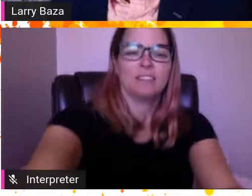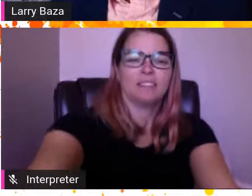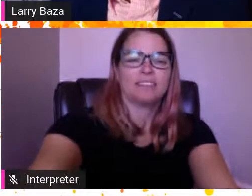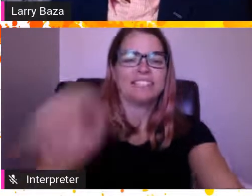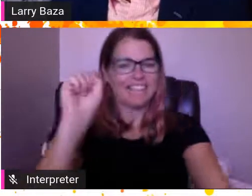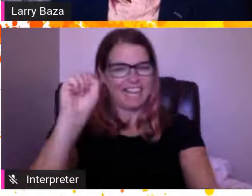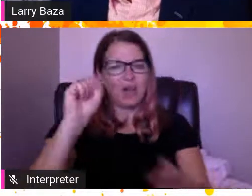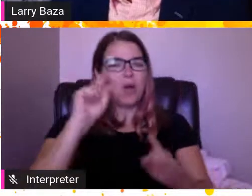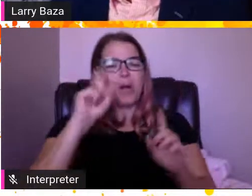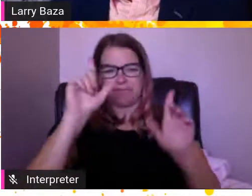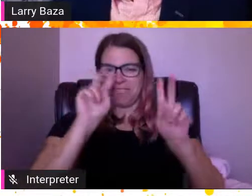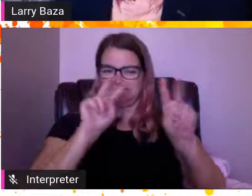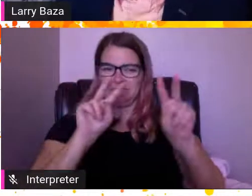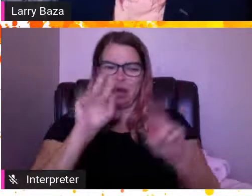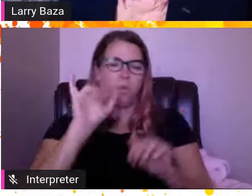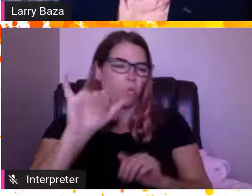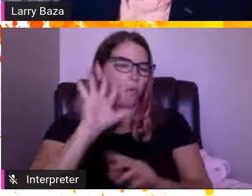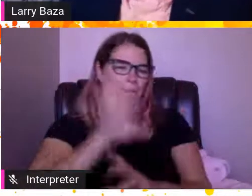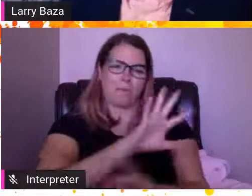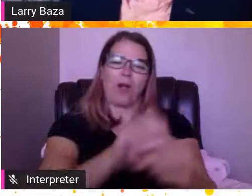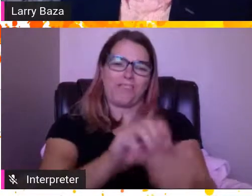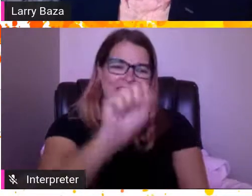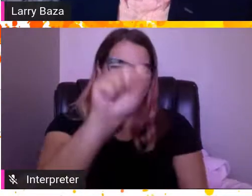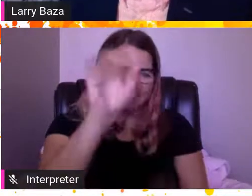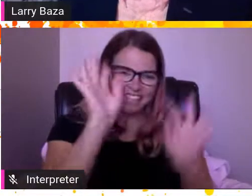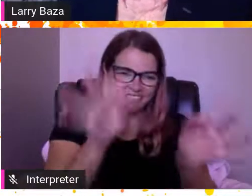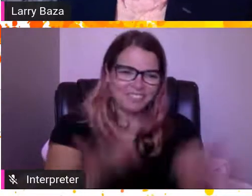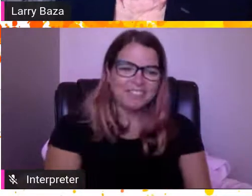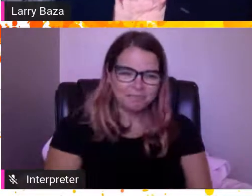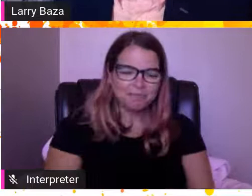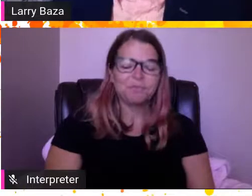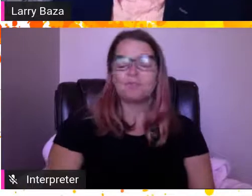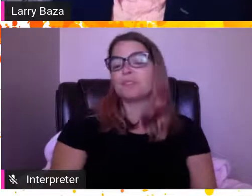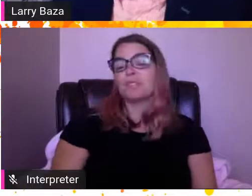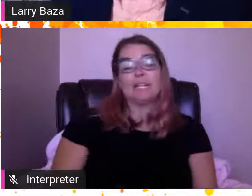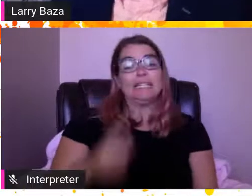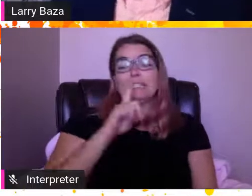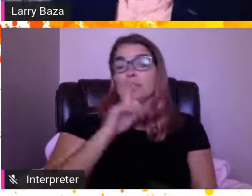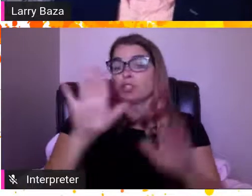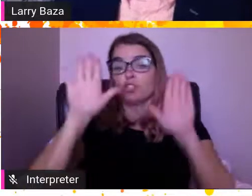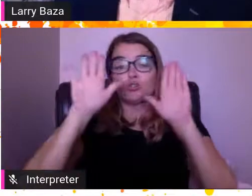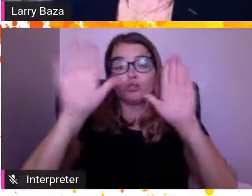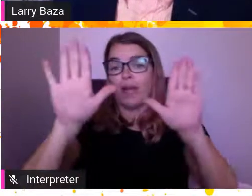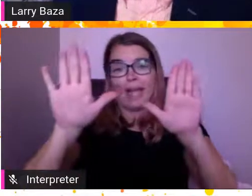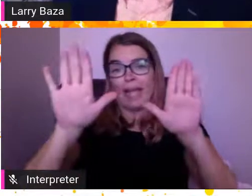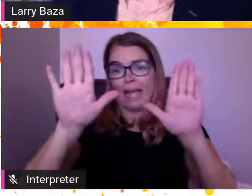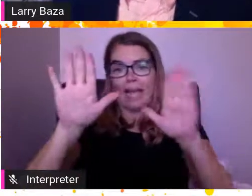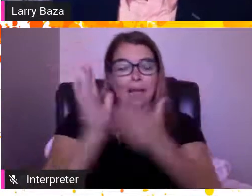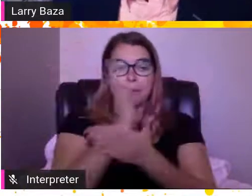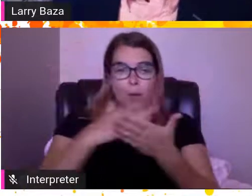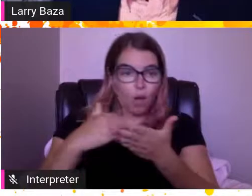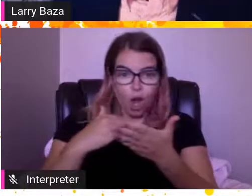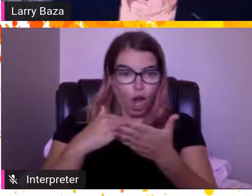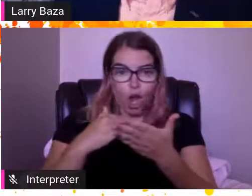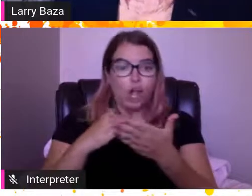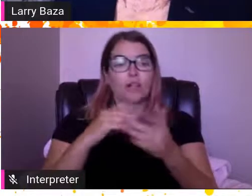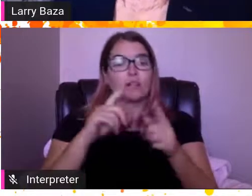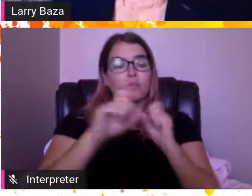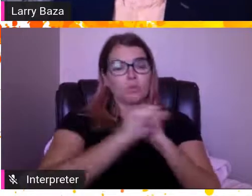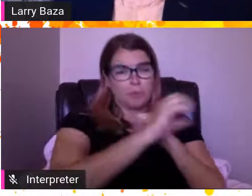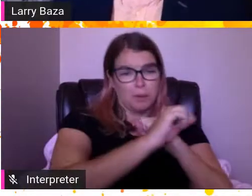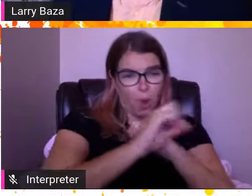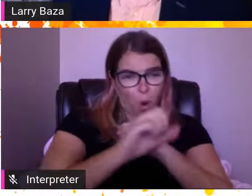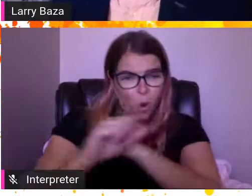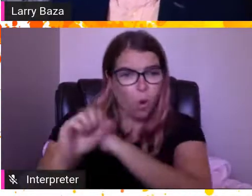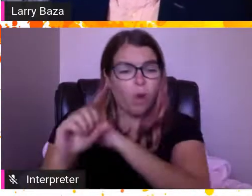definitely. So. I mean, it's a great asset in promoting the shows once we get back to